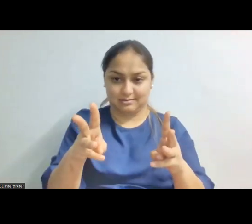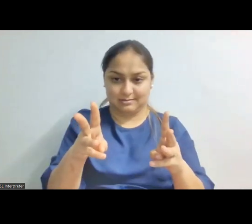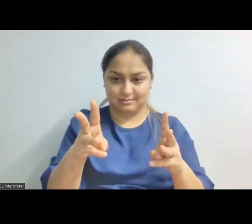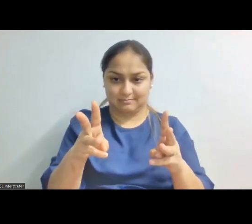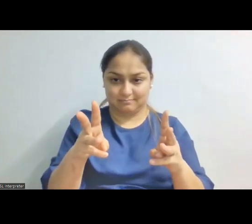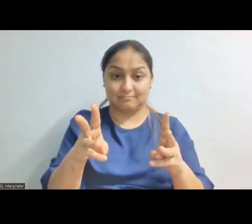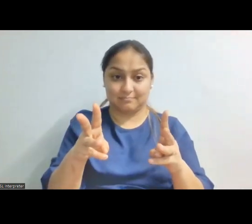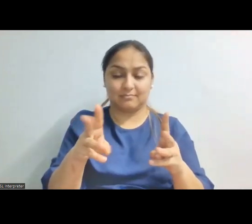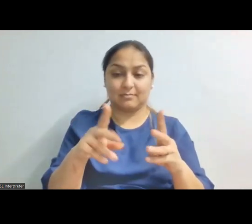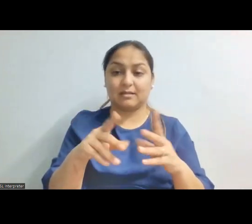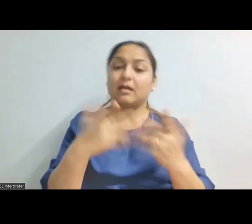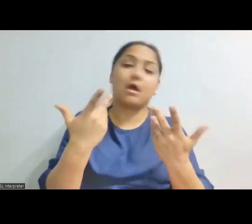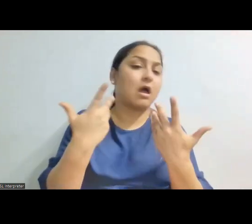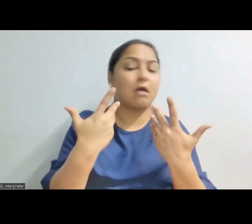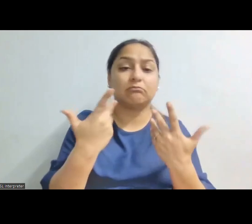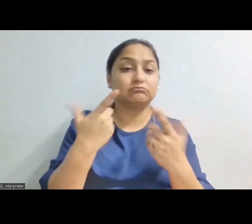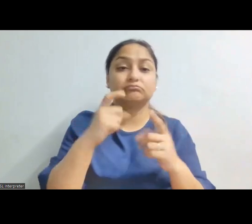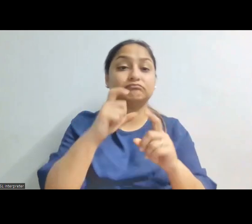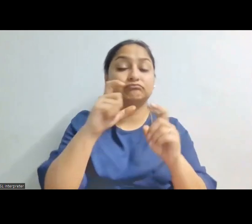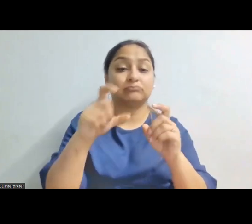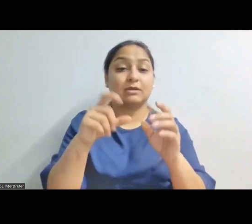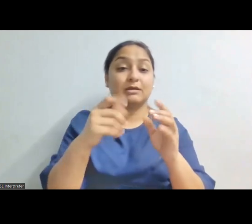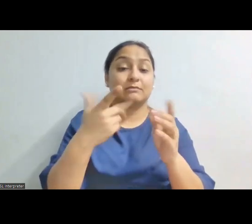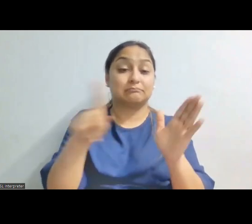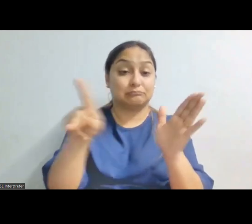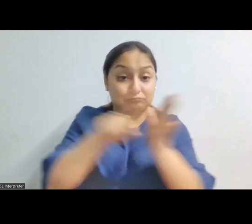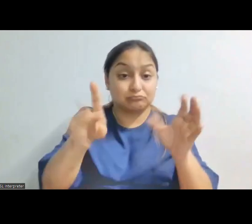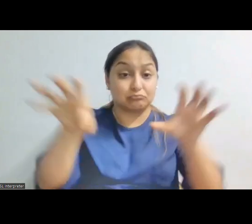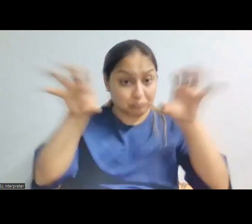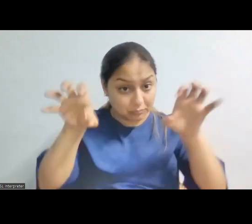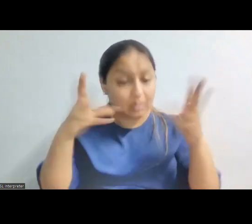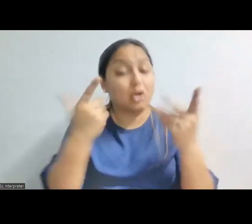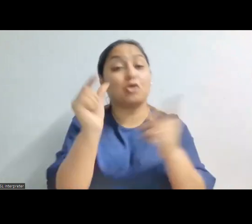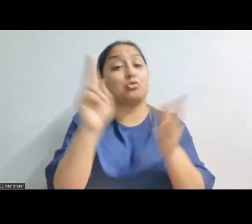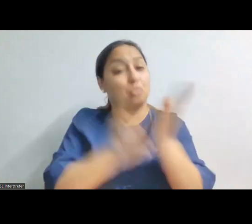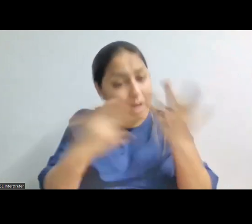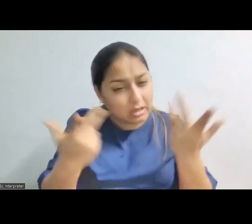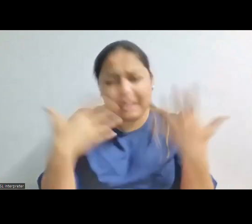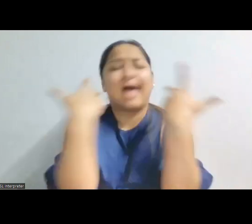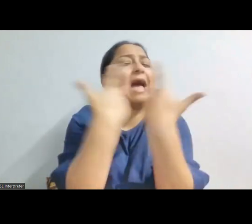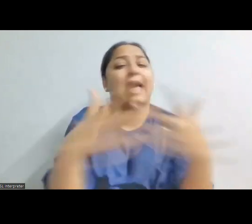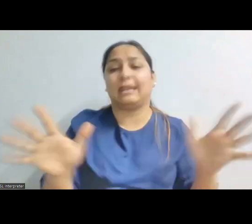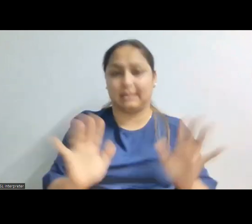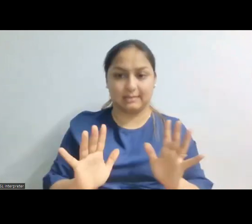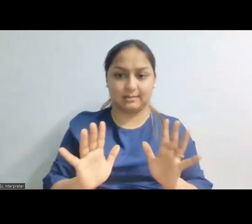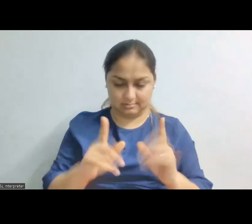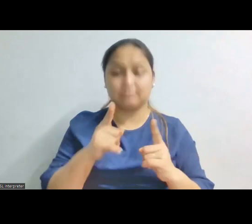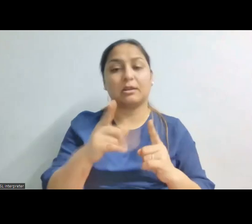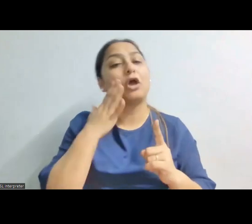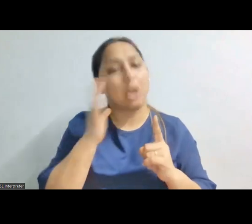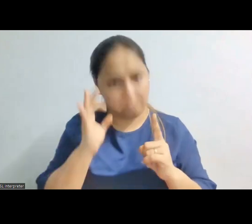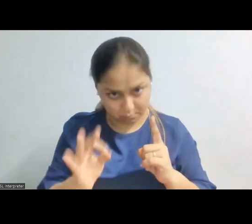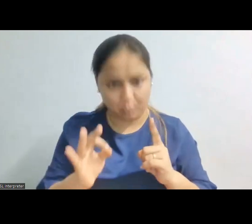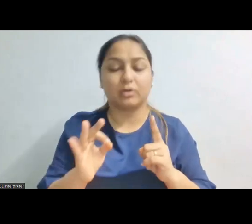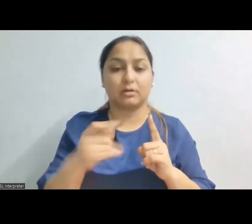the preambles of the any constitution of the India or constitution of the country or the UN preamble envisages. So that's very important. And